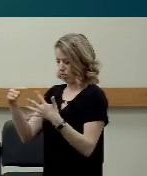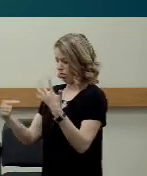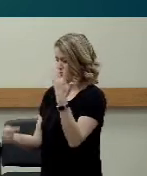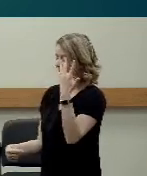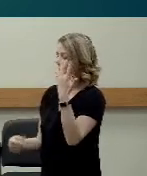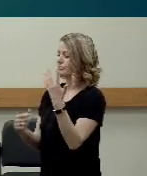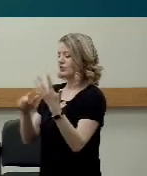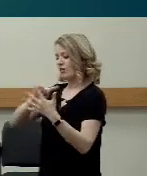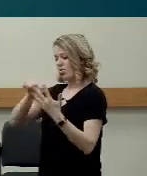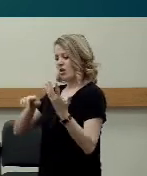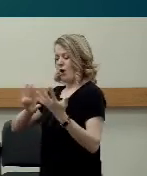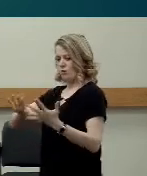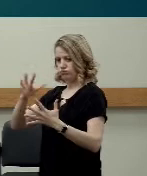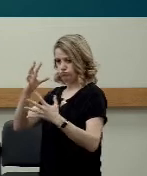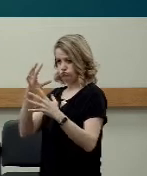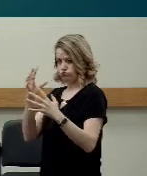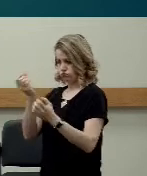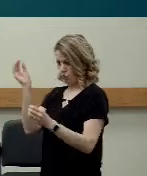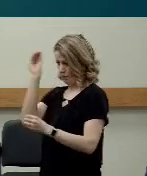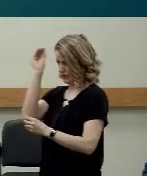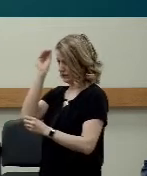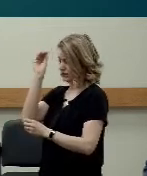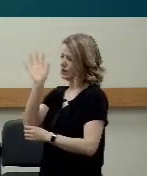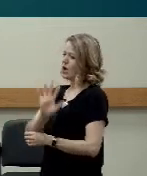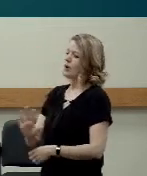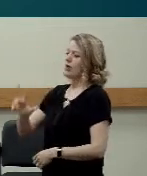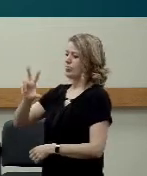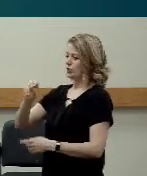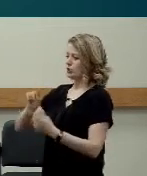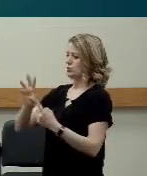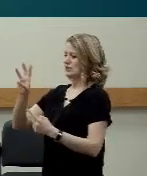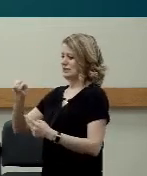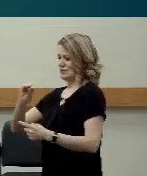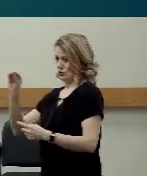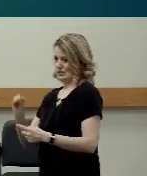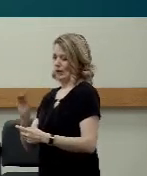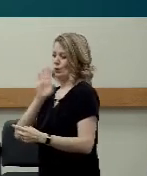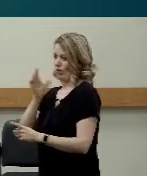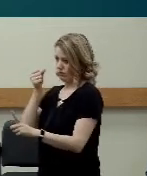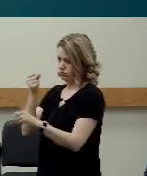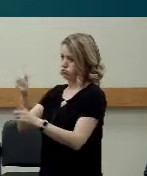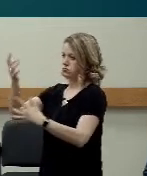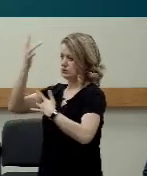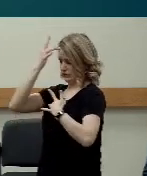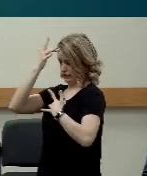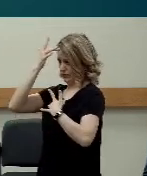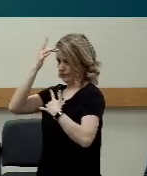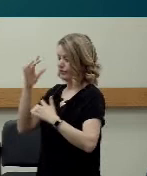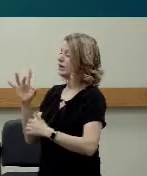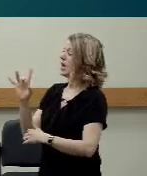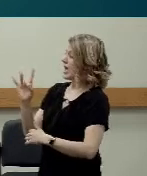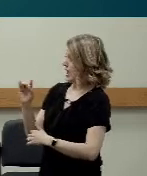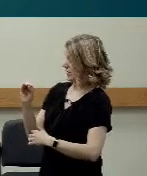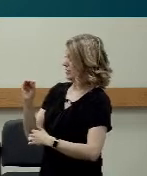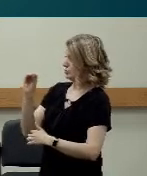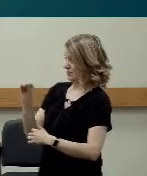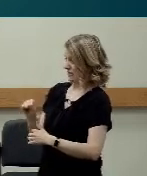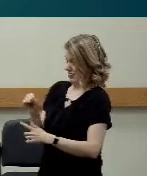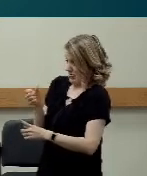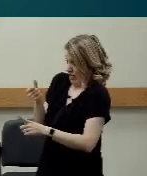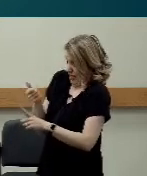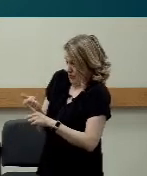basically that between 30 and 60% of our population may become infected, that 80% of those infected